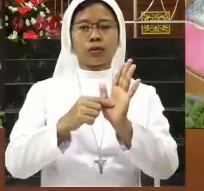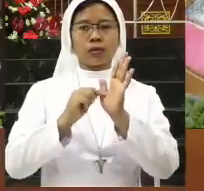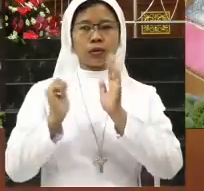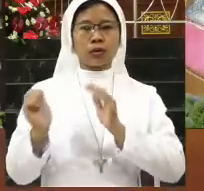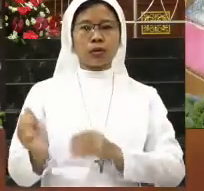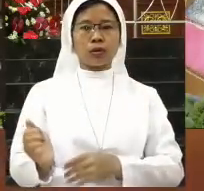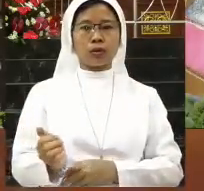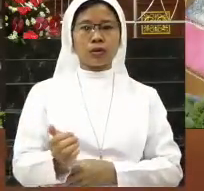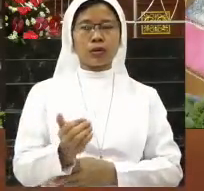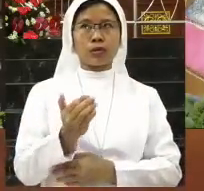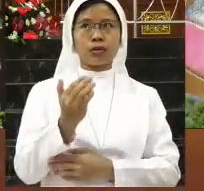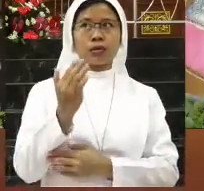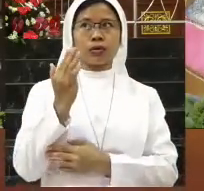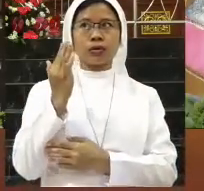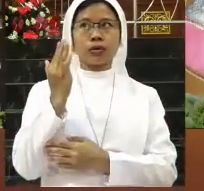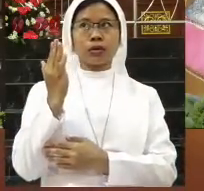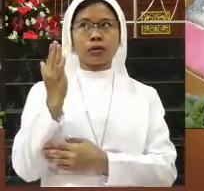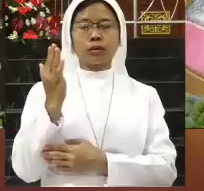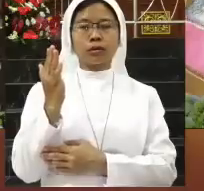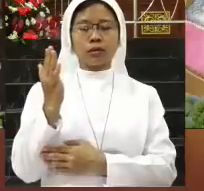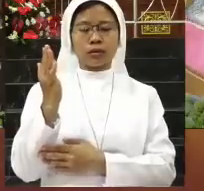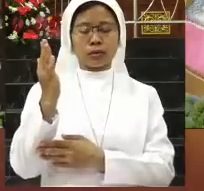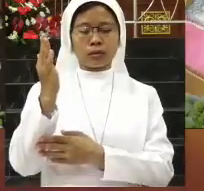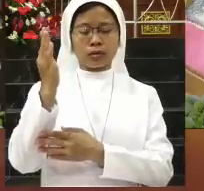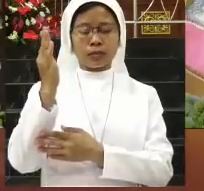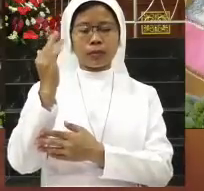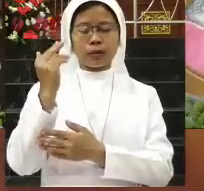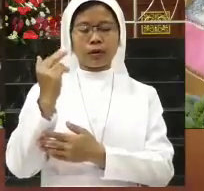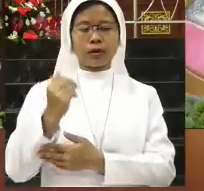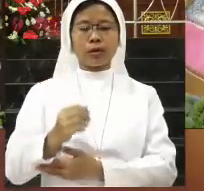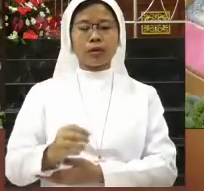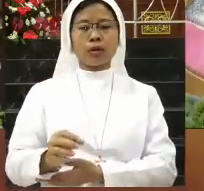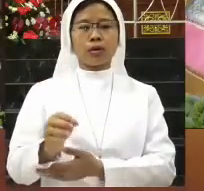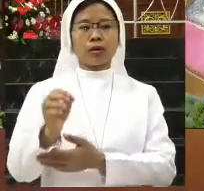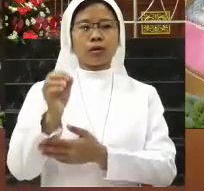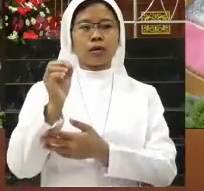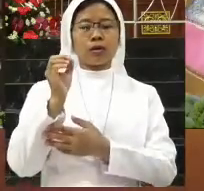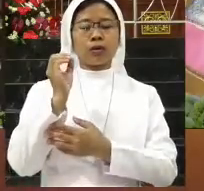nobis os hoc exilium